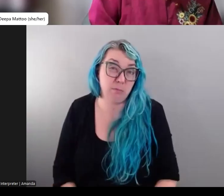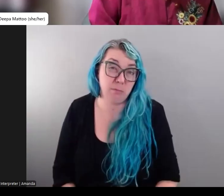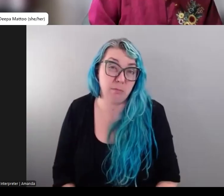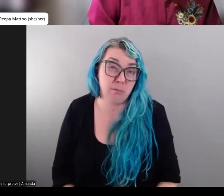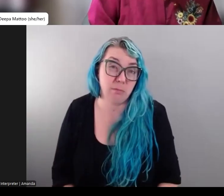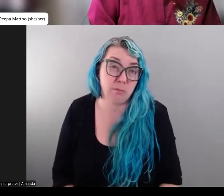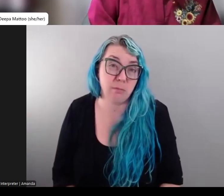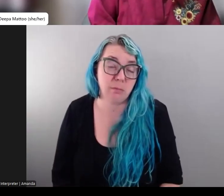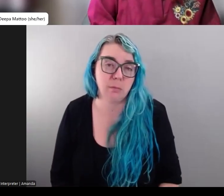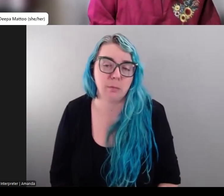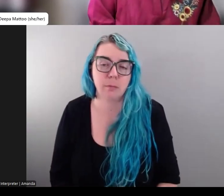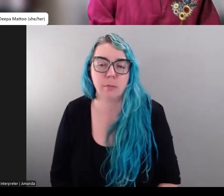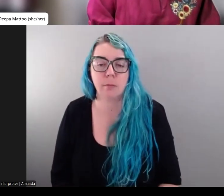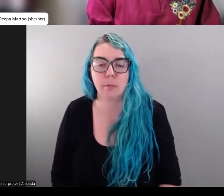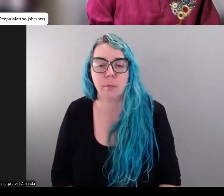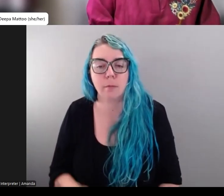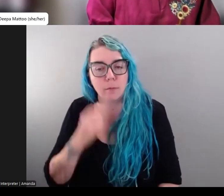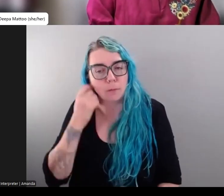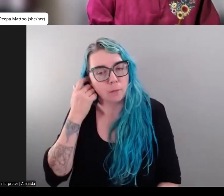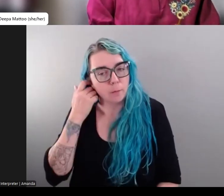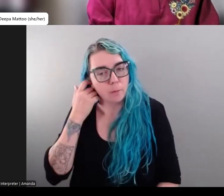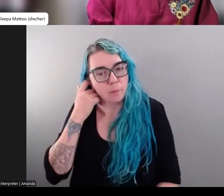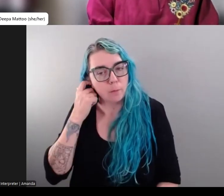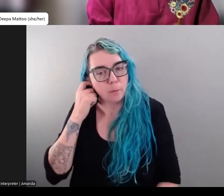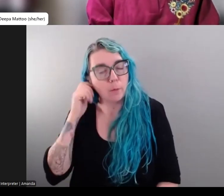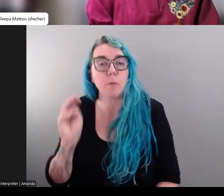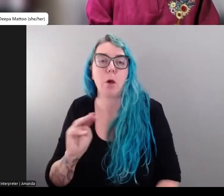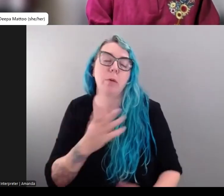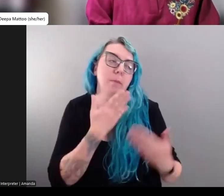you. Um, I'm just going to remind folks because